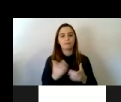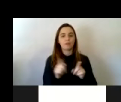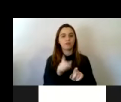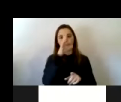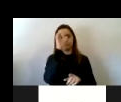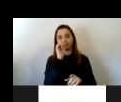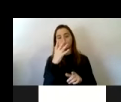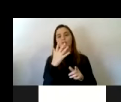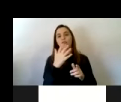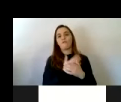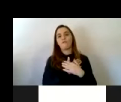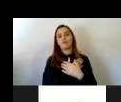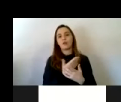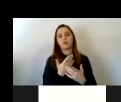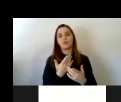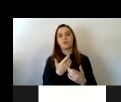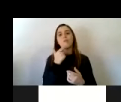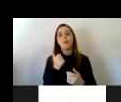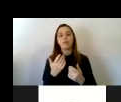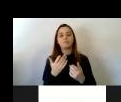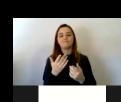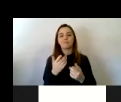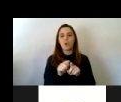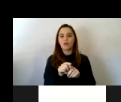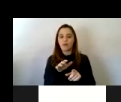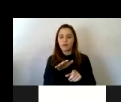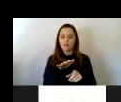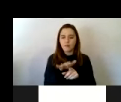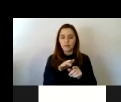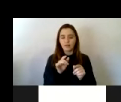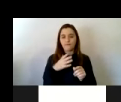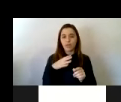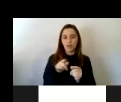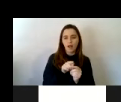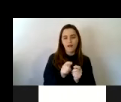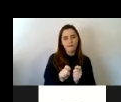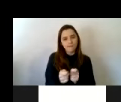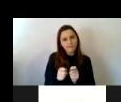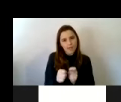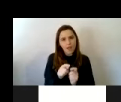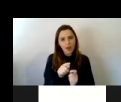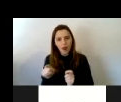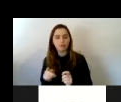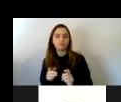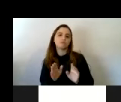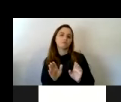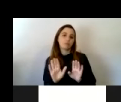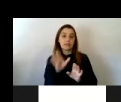cannot advocate, you cannot influence to some extent, like when you are part of civil society